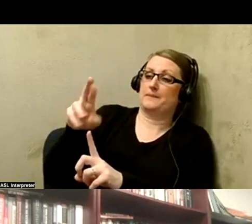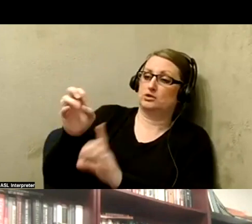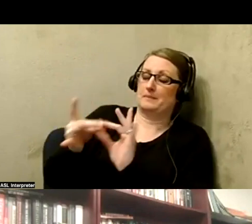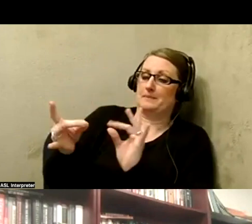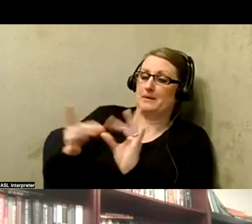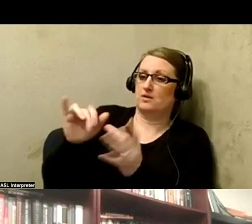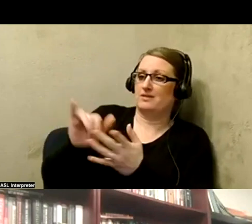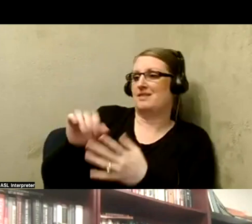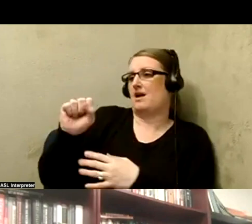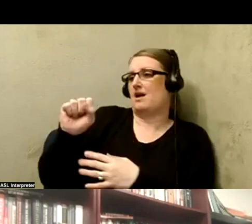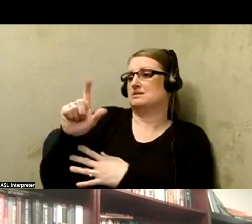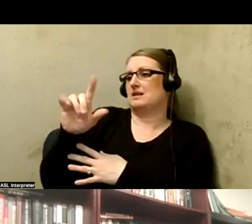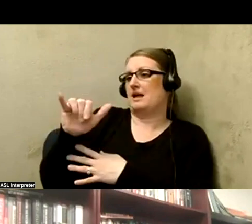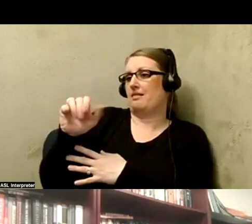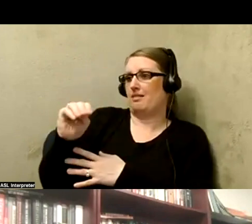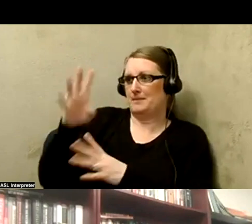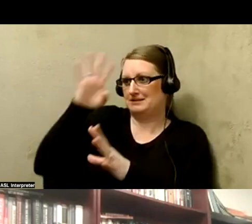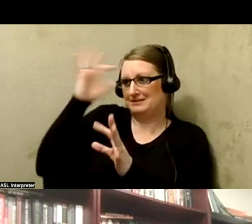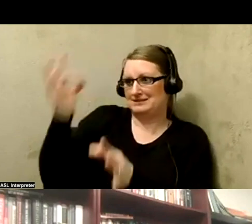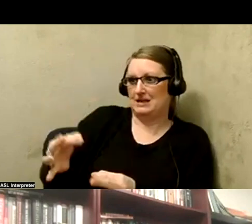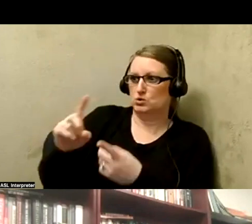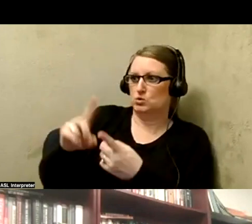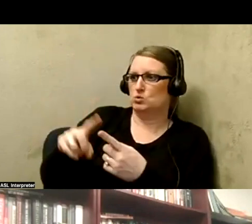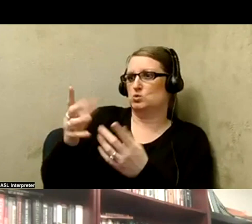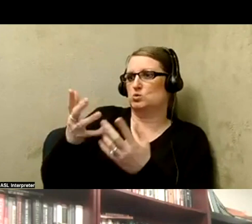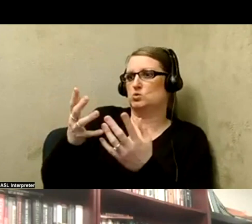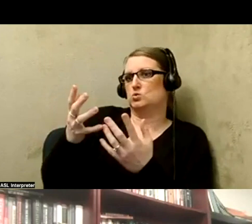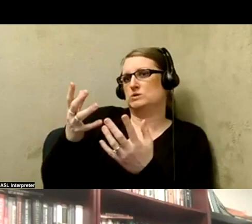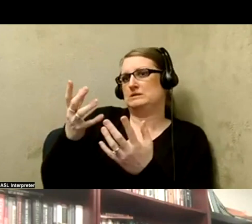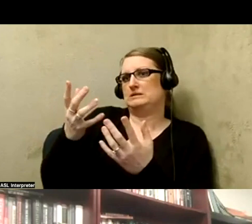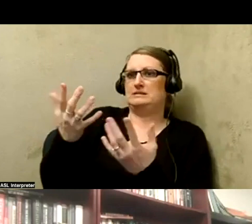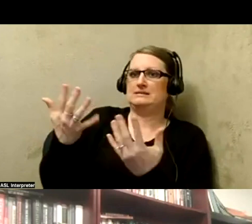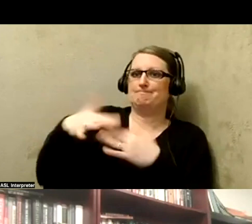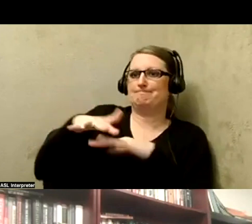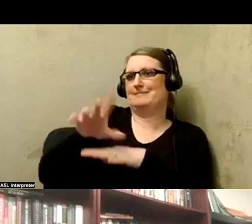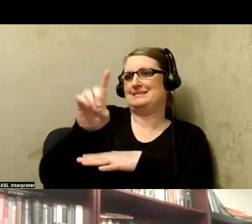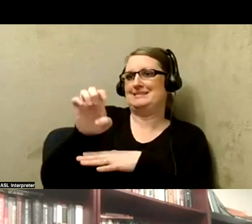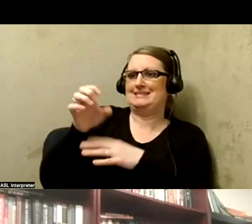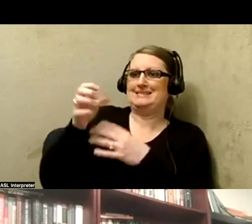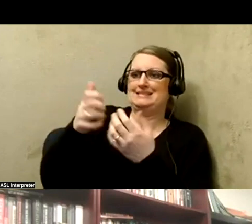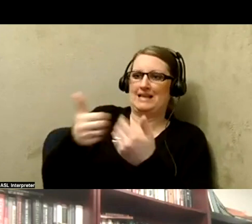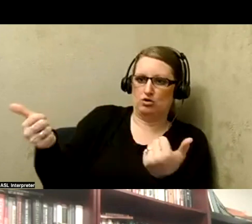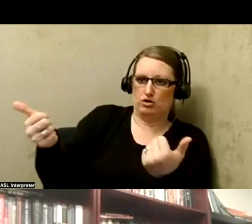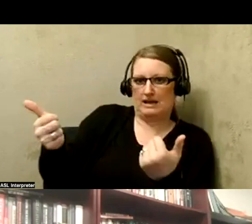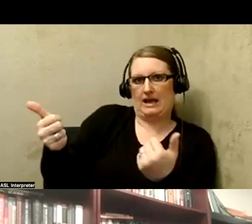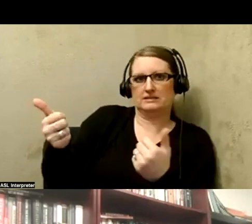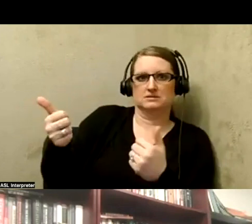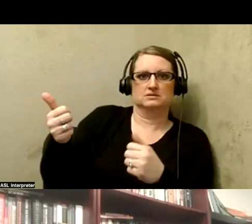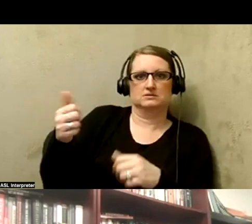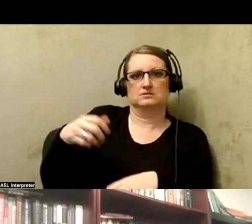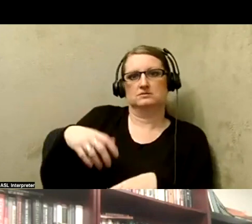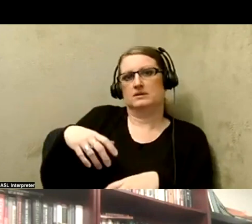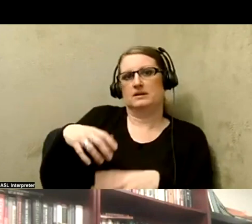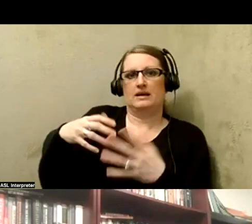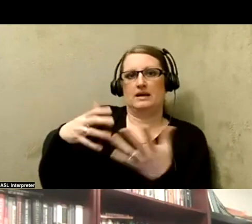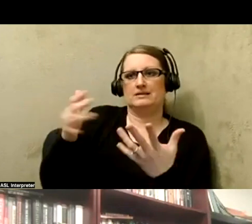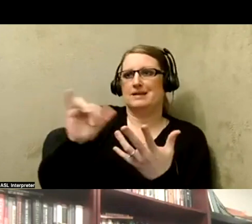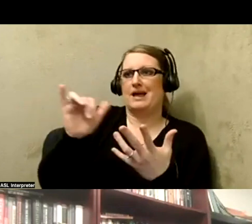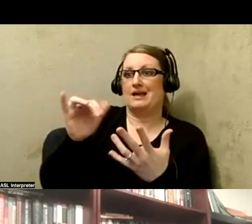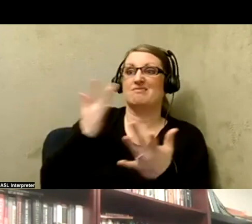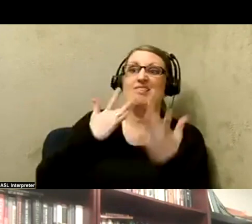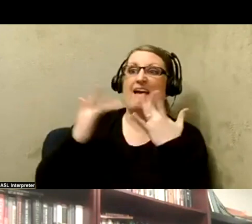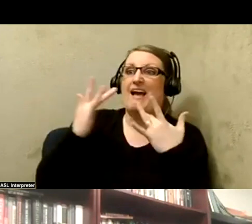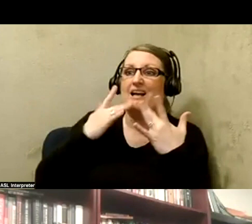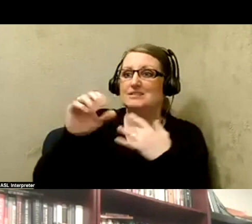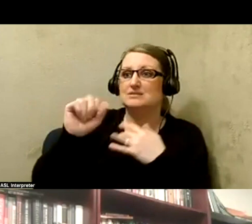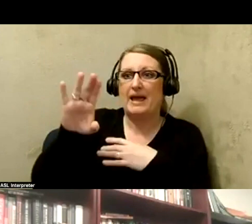asylum decides to even desegregate to a certain extent based on not goodwill, but like lack of space or something like this,